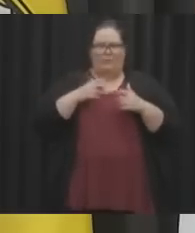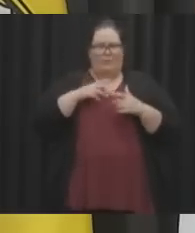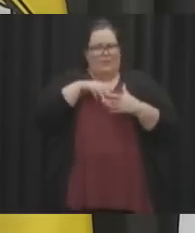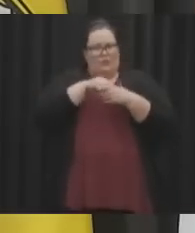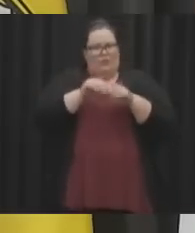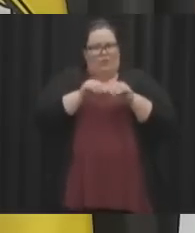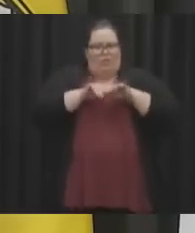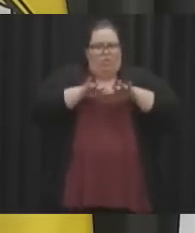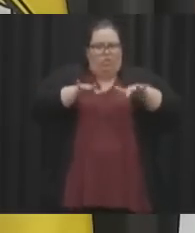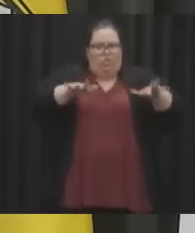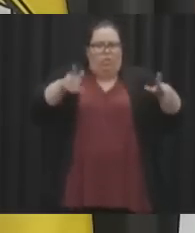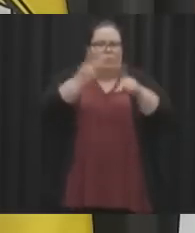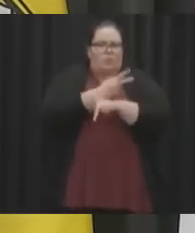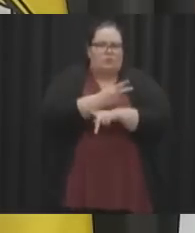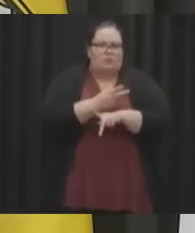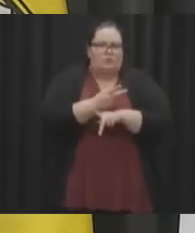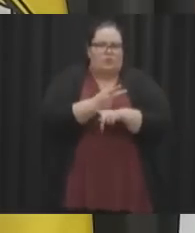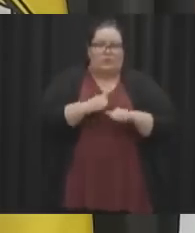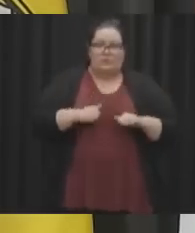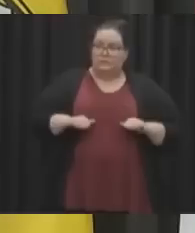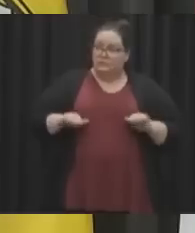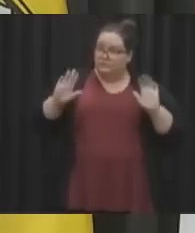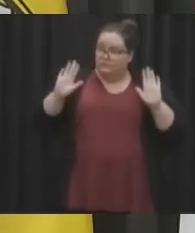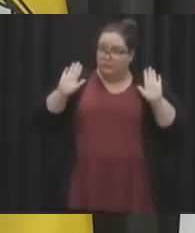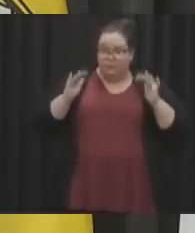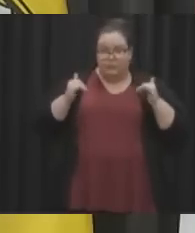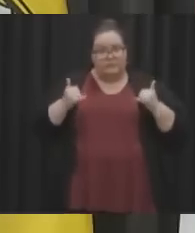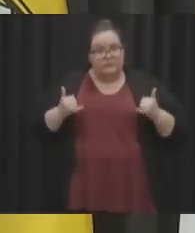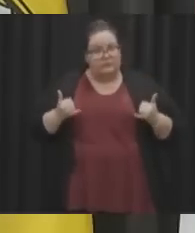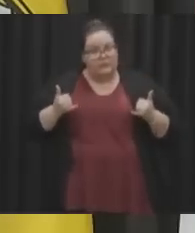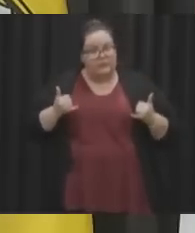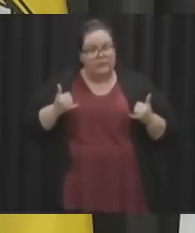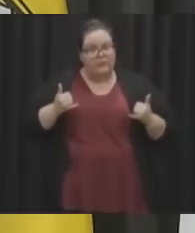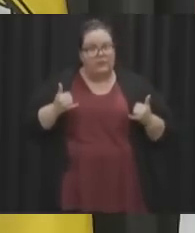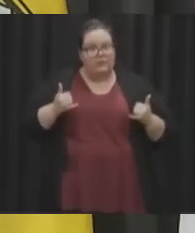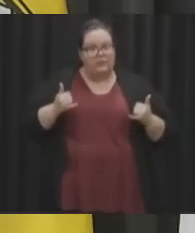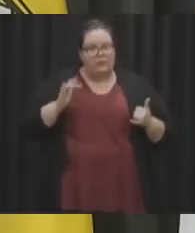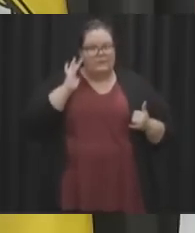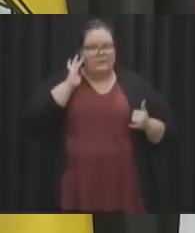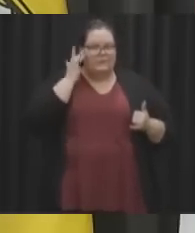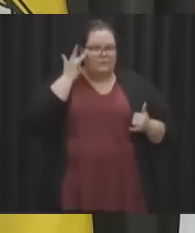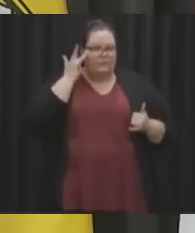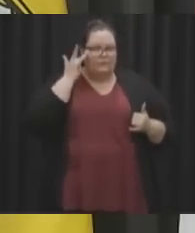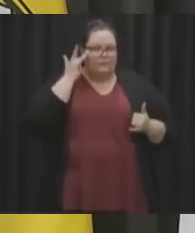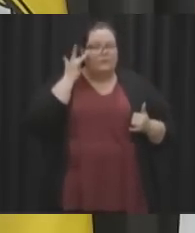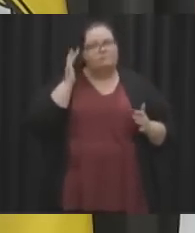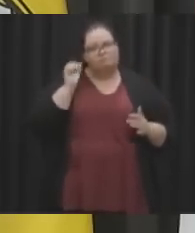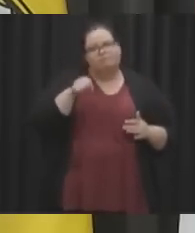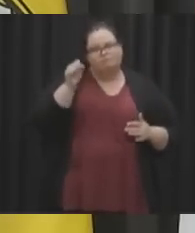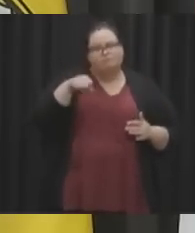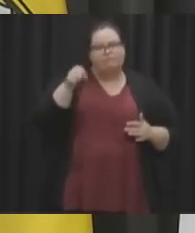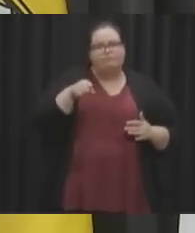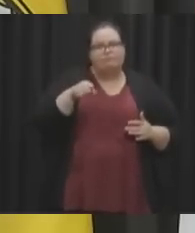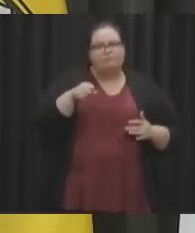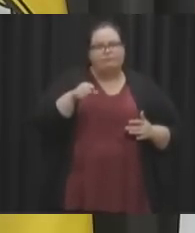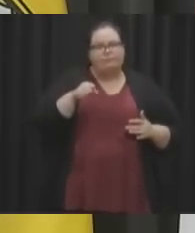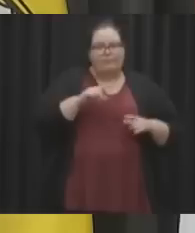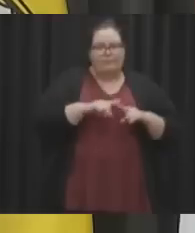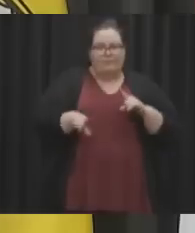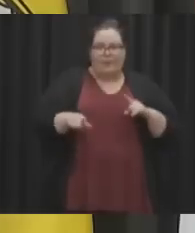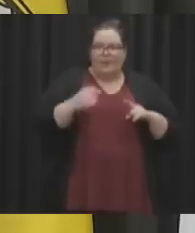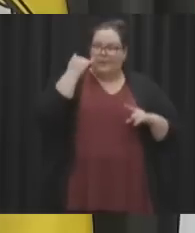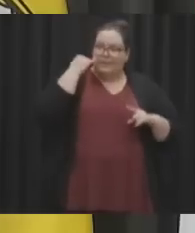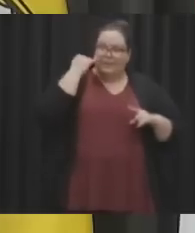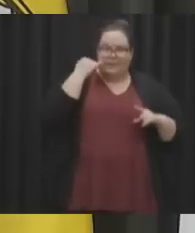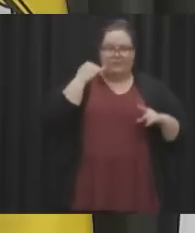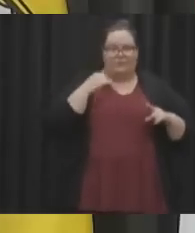our fight against COVID-19. Let's not lose that position. Let's continue to act together. And on this Thanksgiving, be